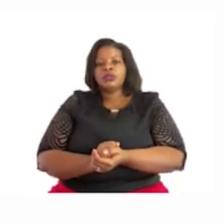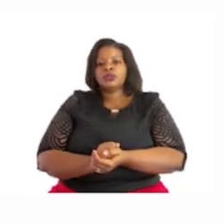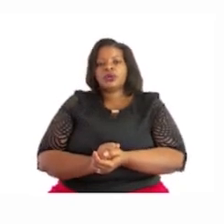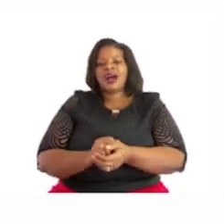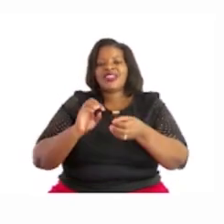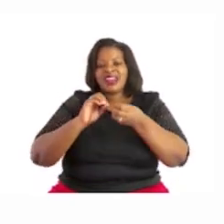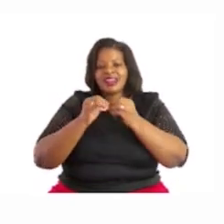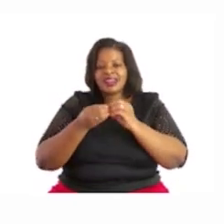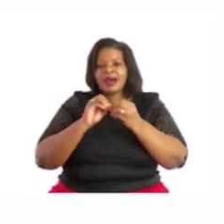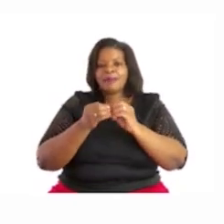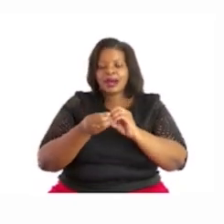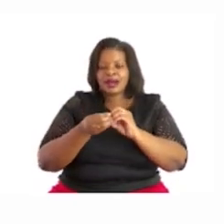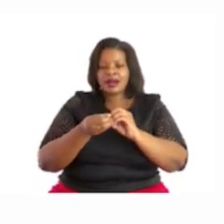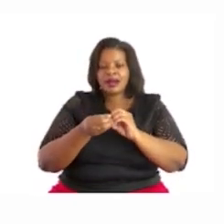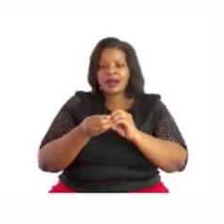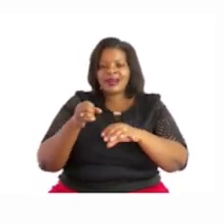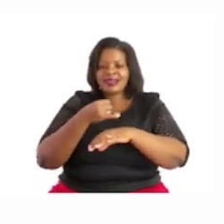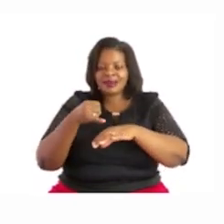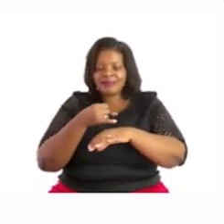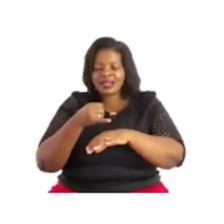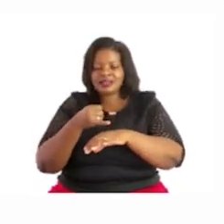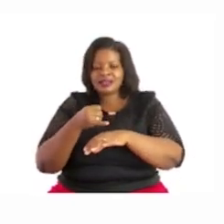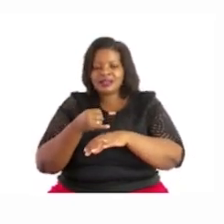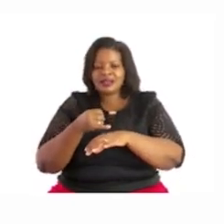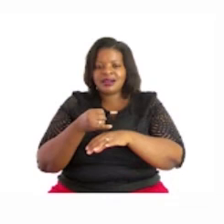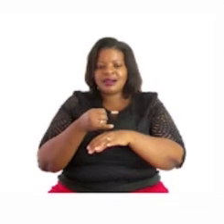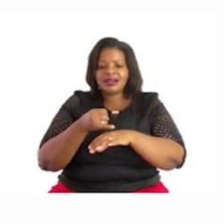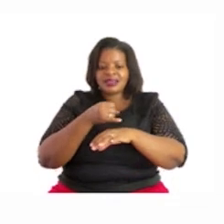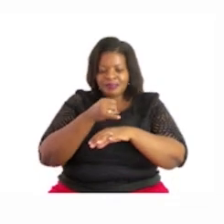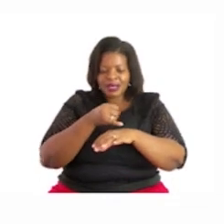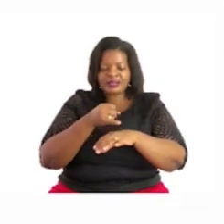per that place or per that position.